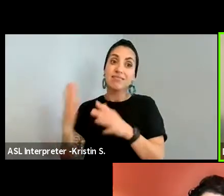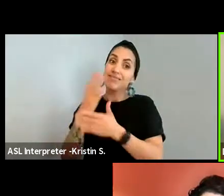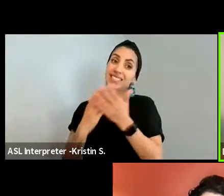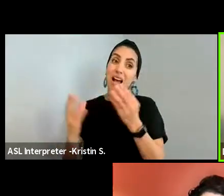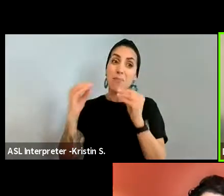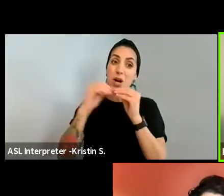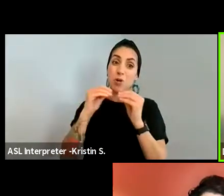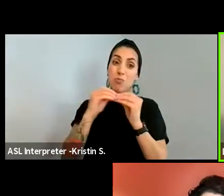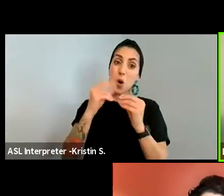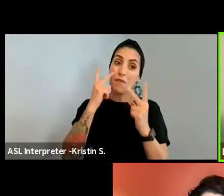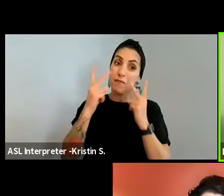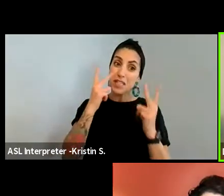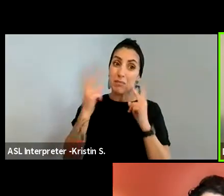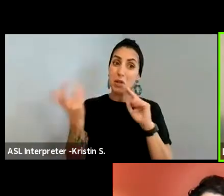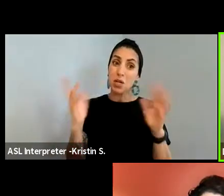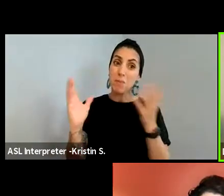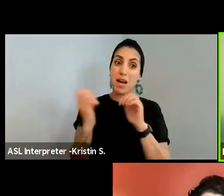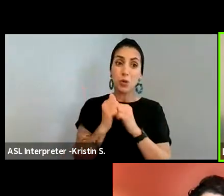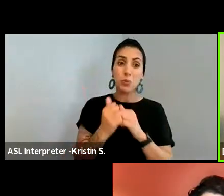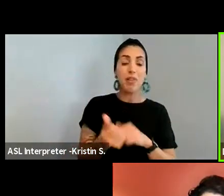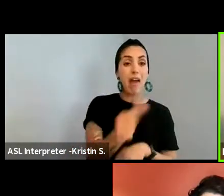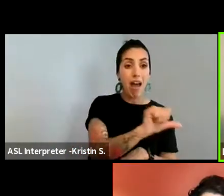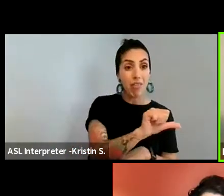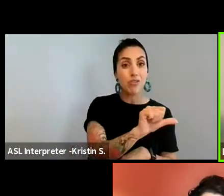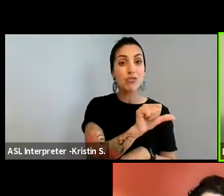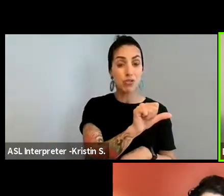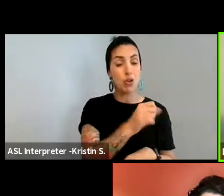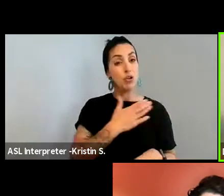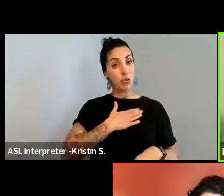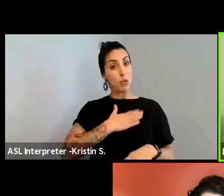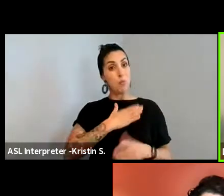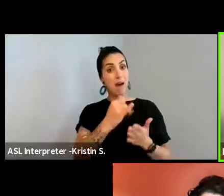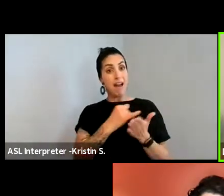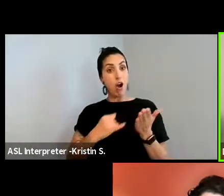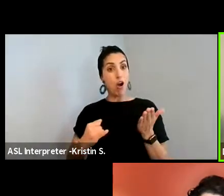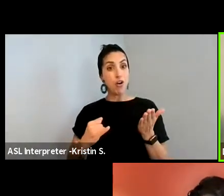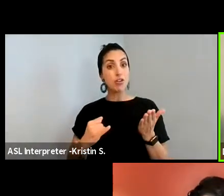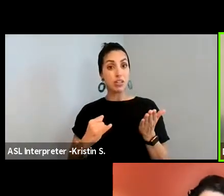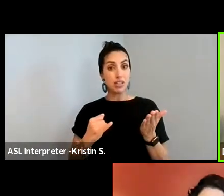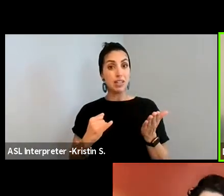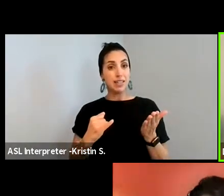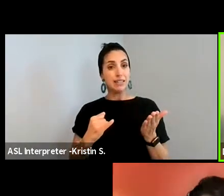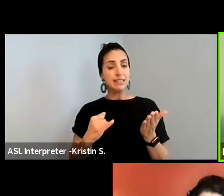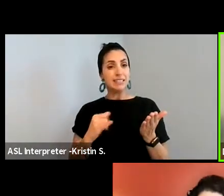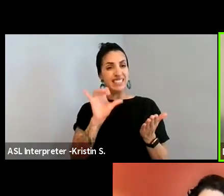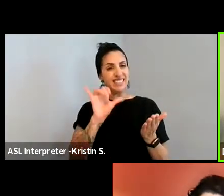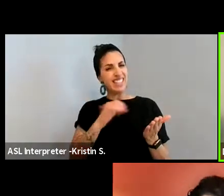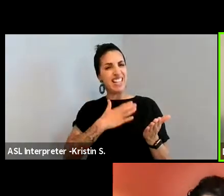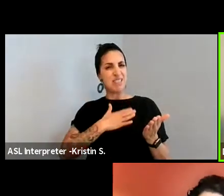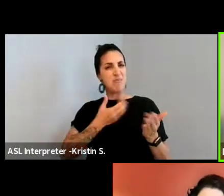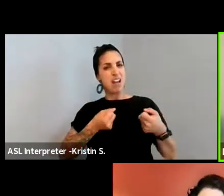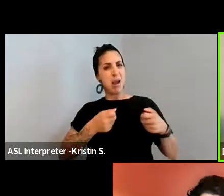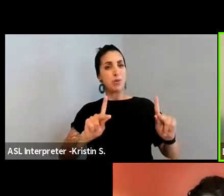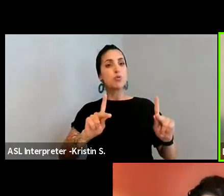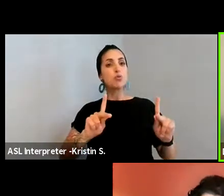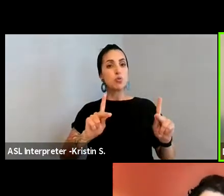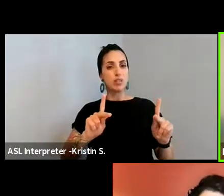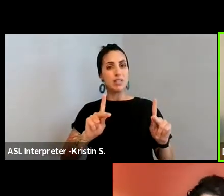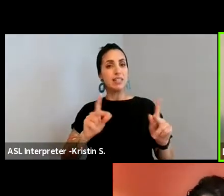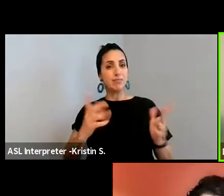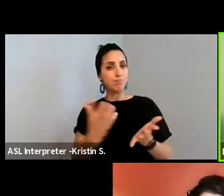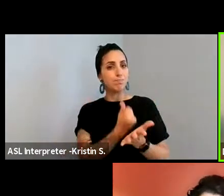others. So in many ways, my art is a opportunity for me to